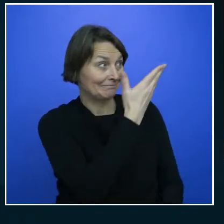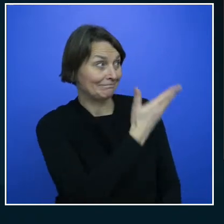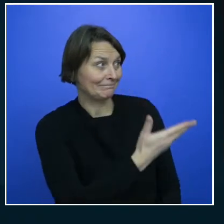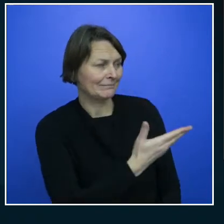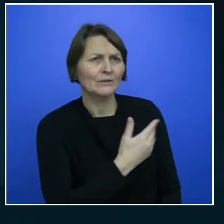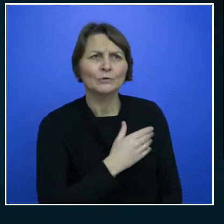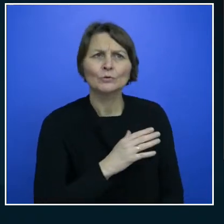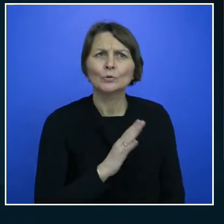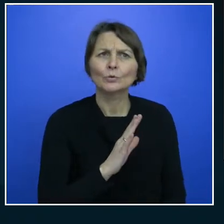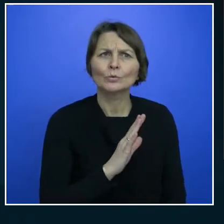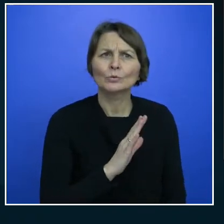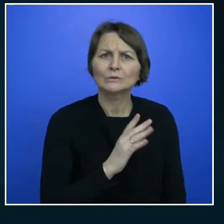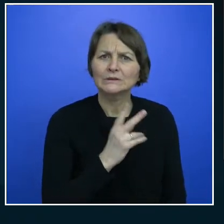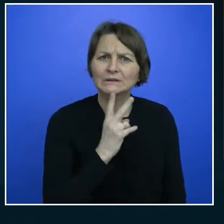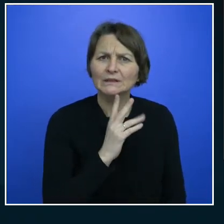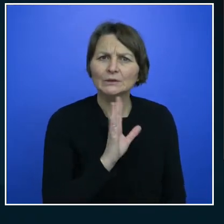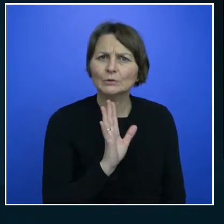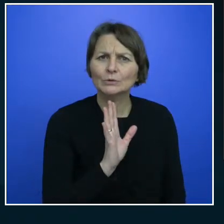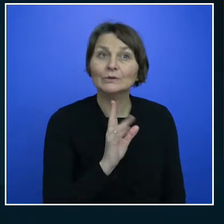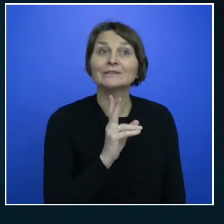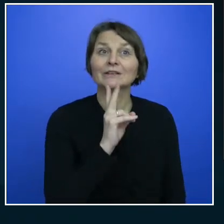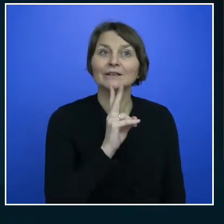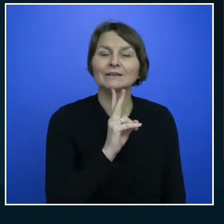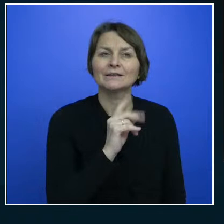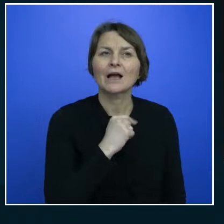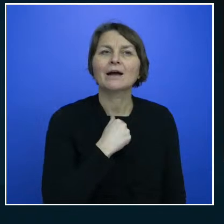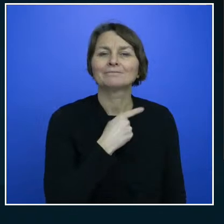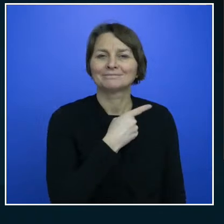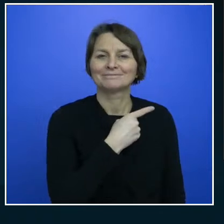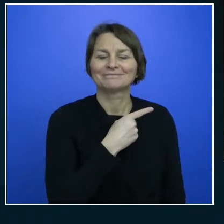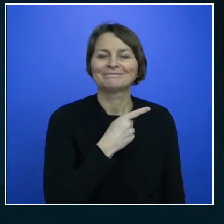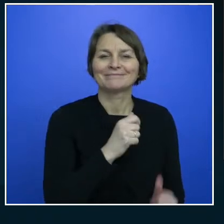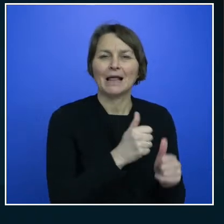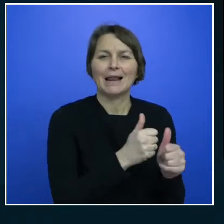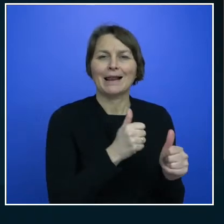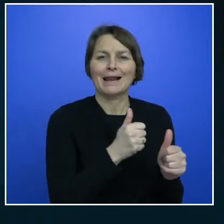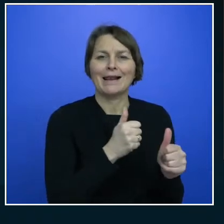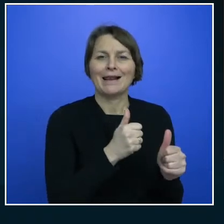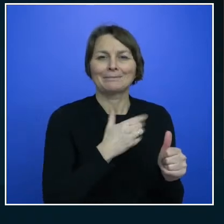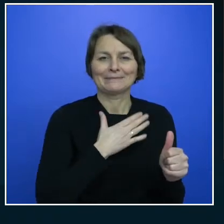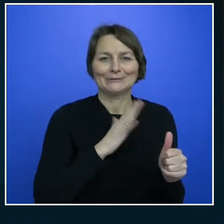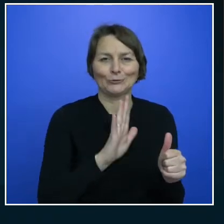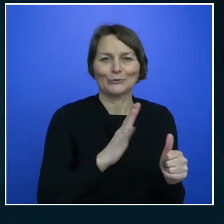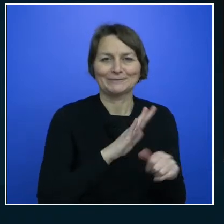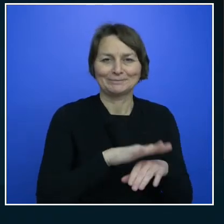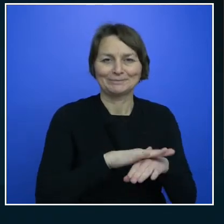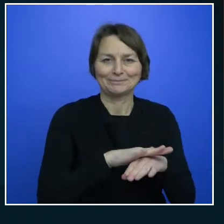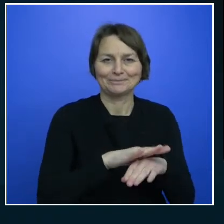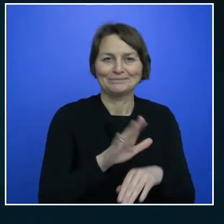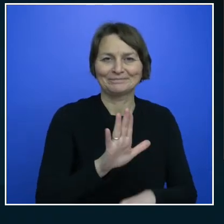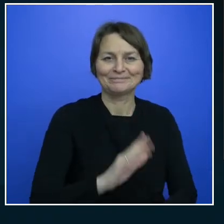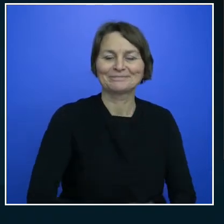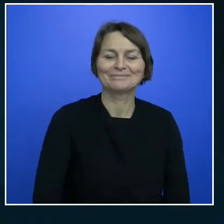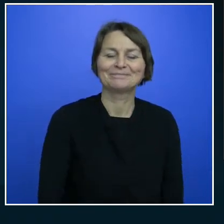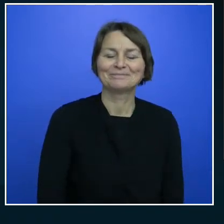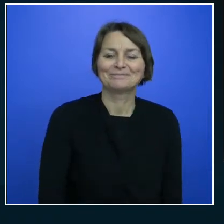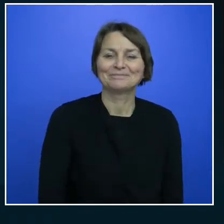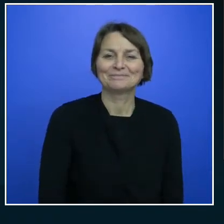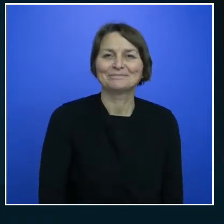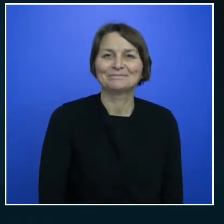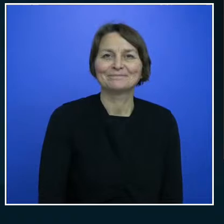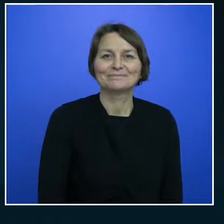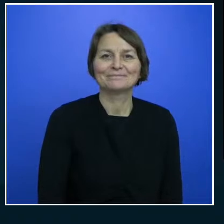yet. You're not seeing it? Oh, no, the feed is behind. Oh, My apologies. Okay. So we have the